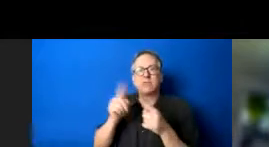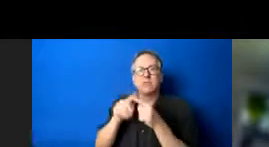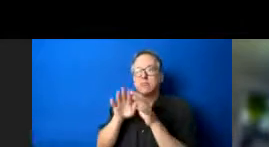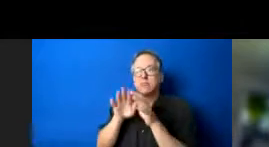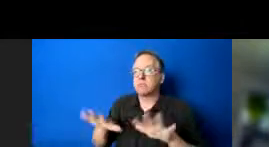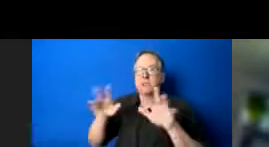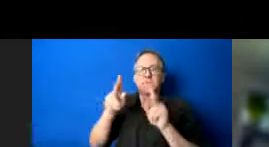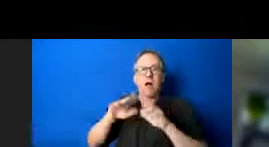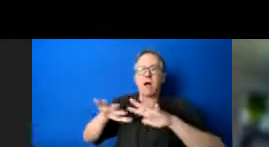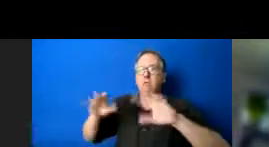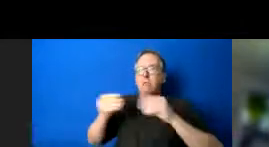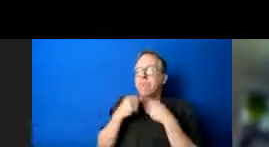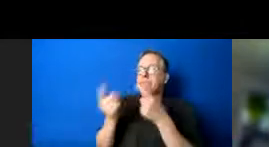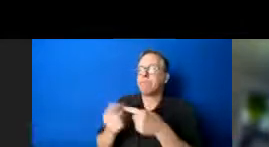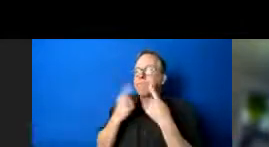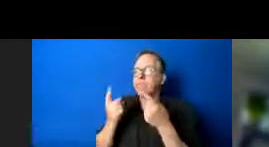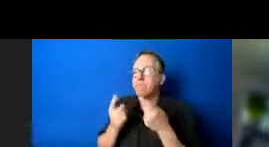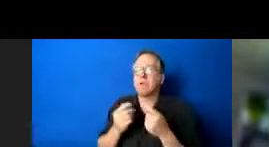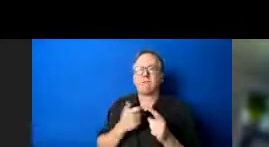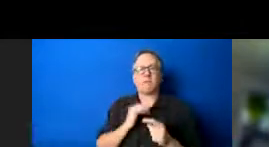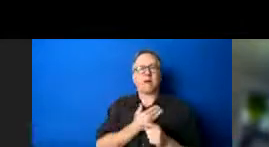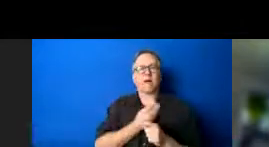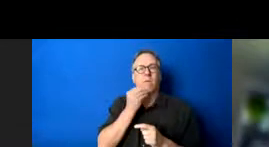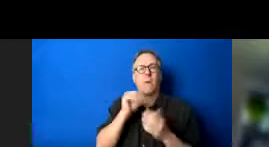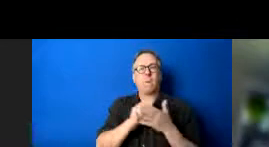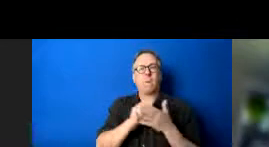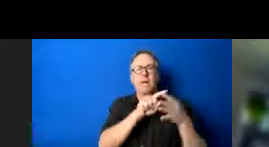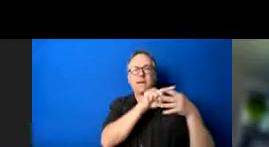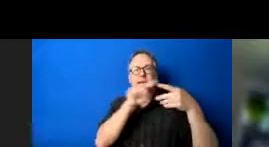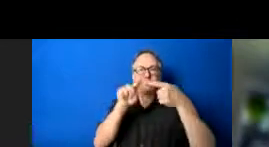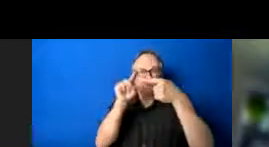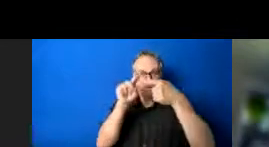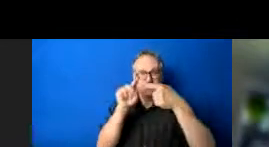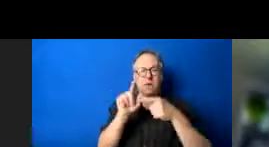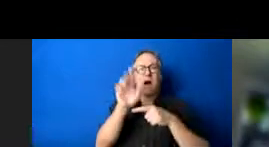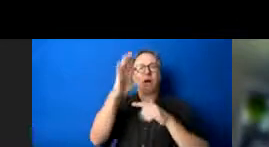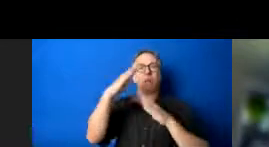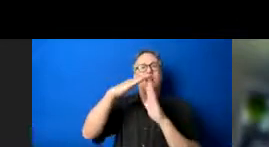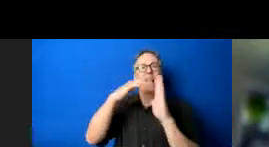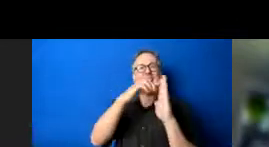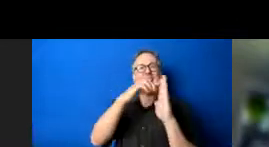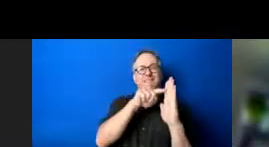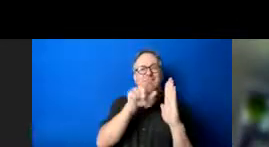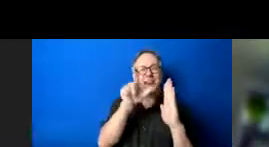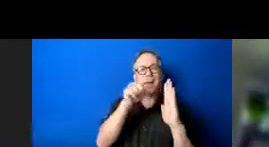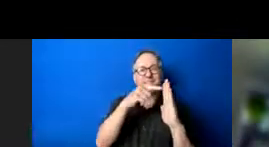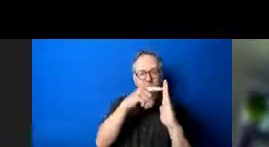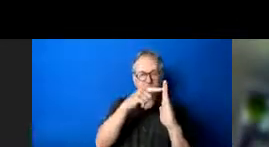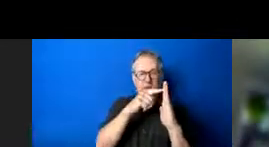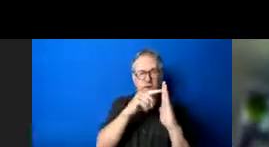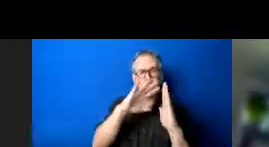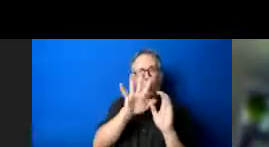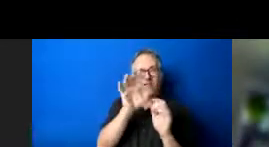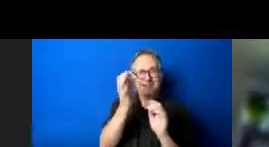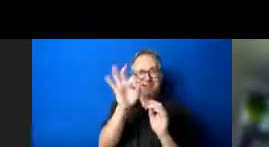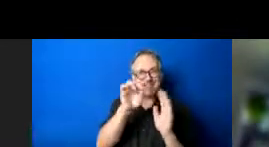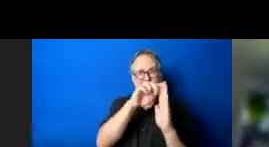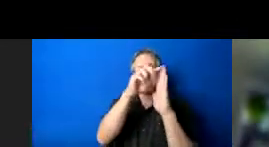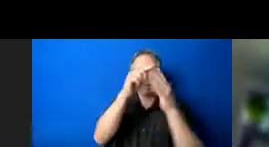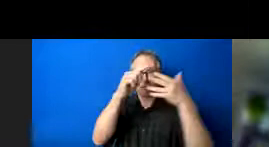best way is to, from our homepage, go to COVID-19 in the upper left corner, and then scroll down to symptoms